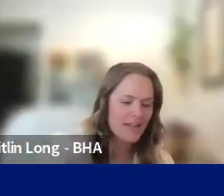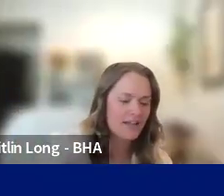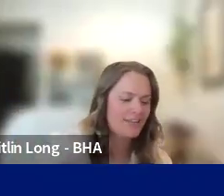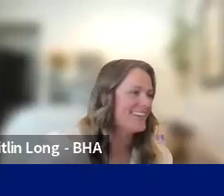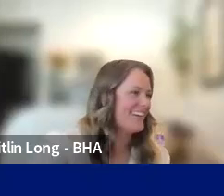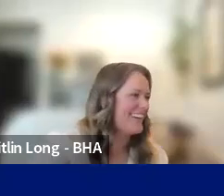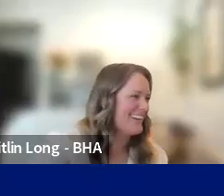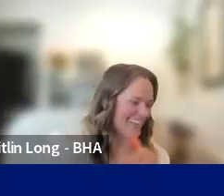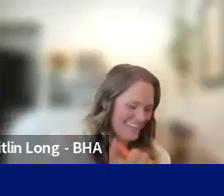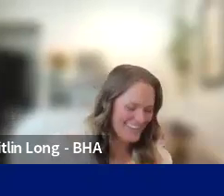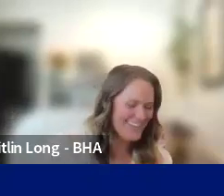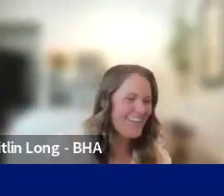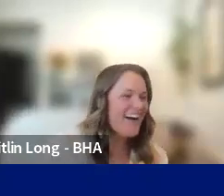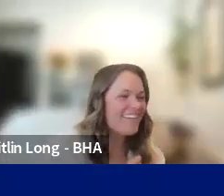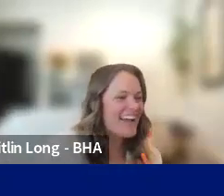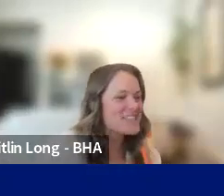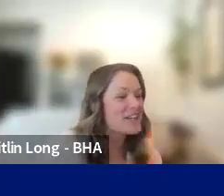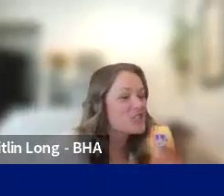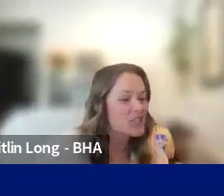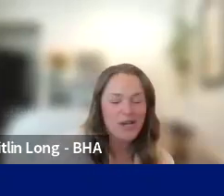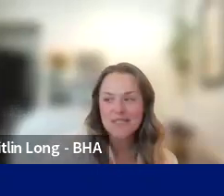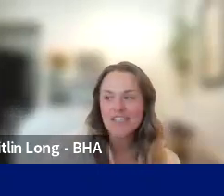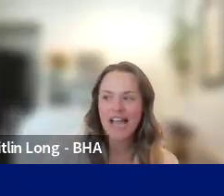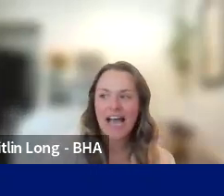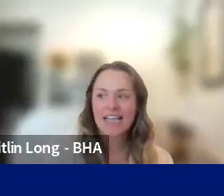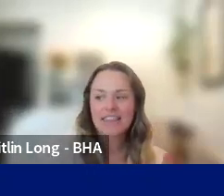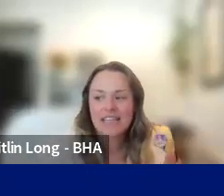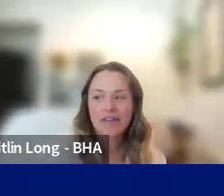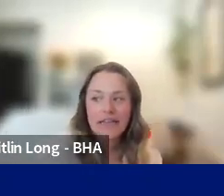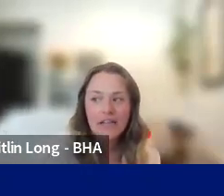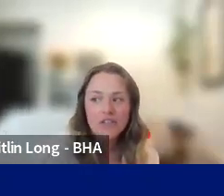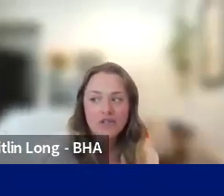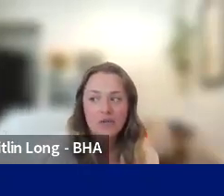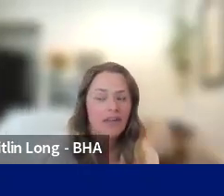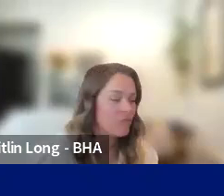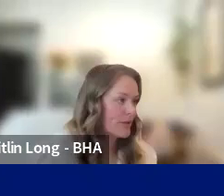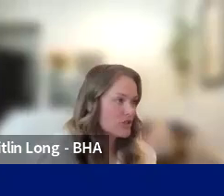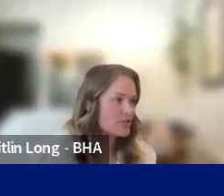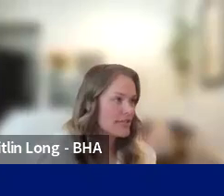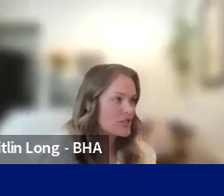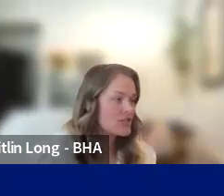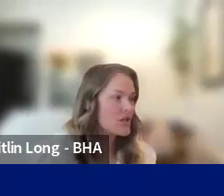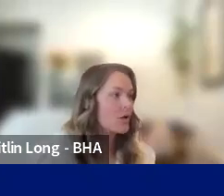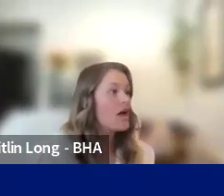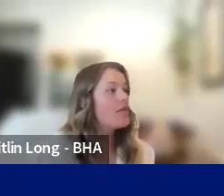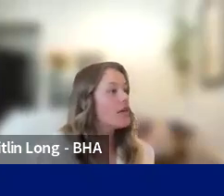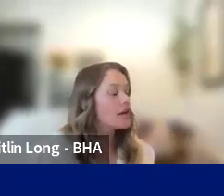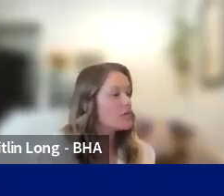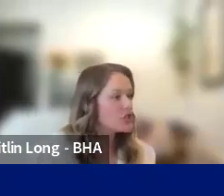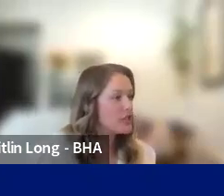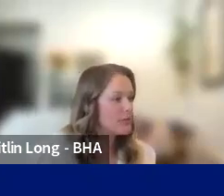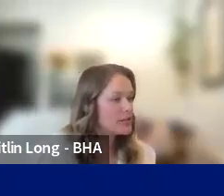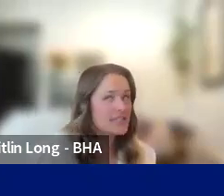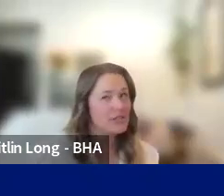Sorry about that. All right. So I just dropped in the chat the link to the informational section. So